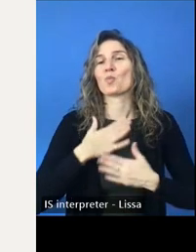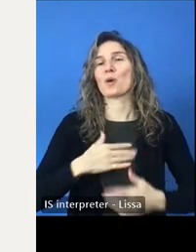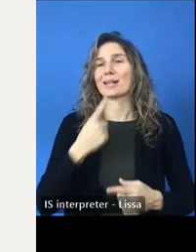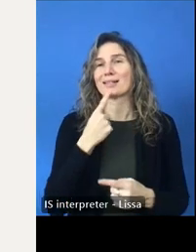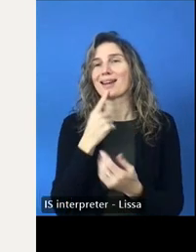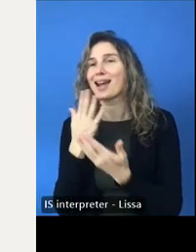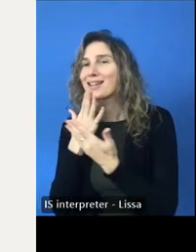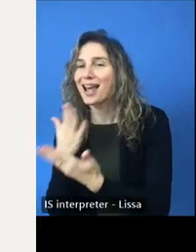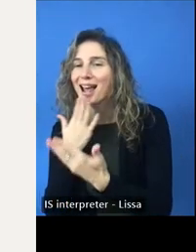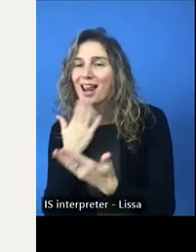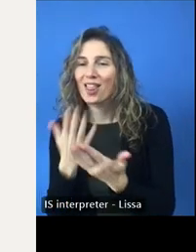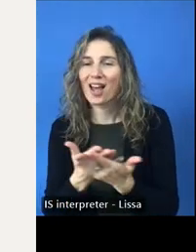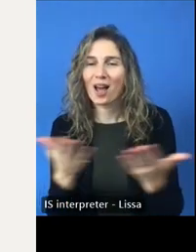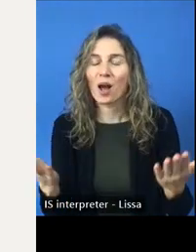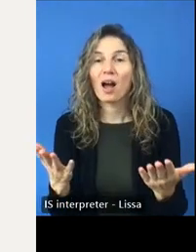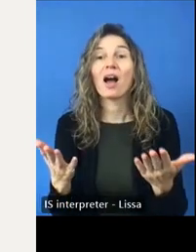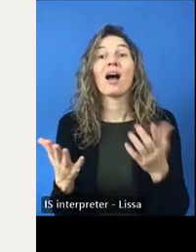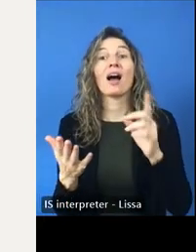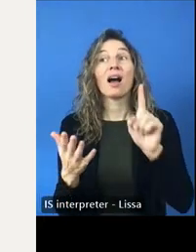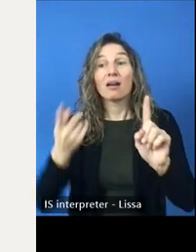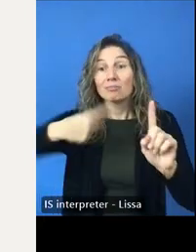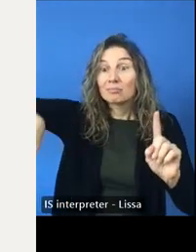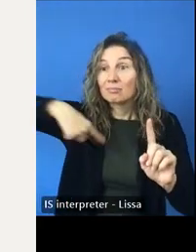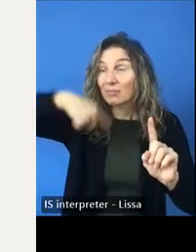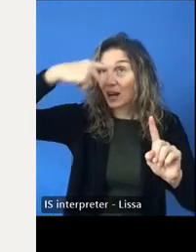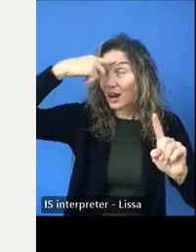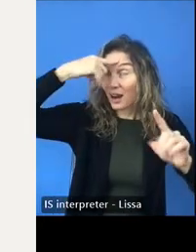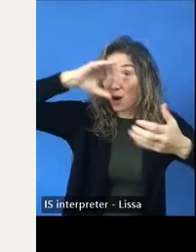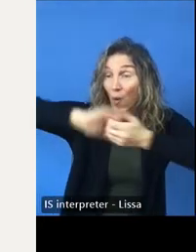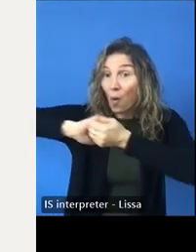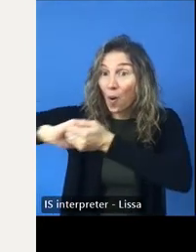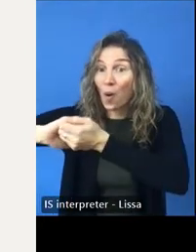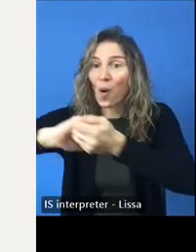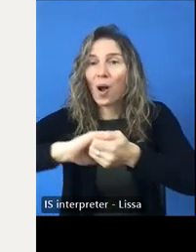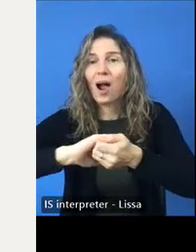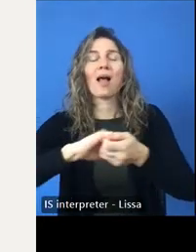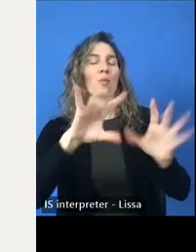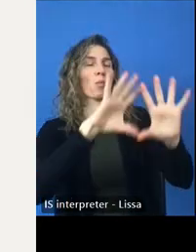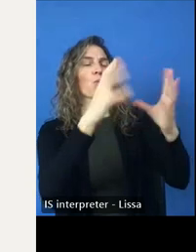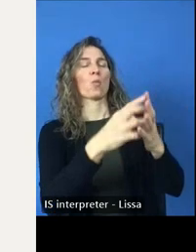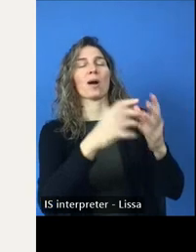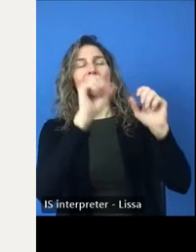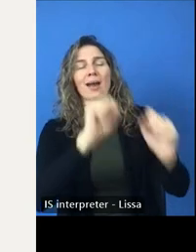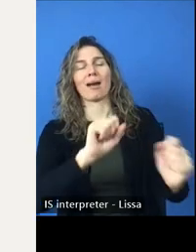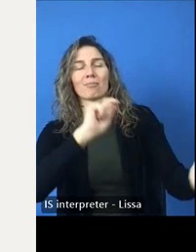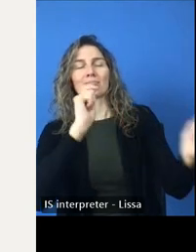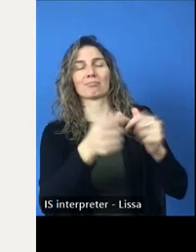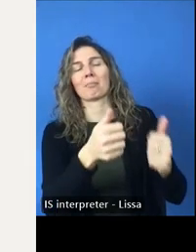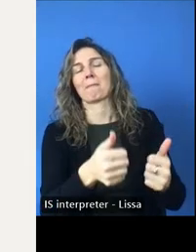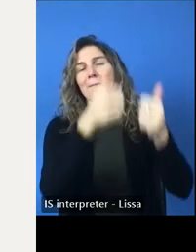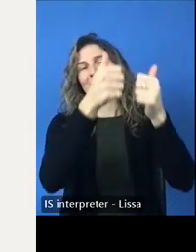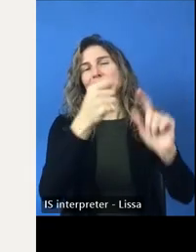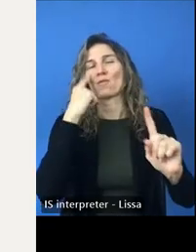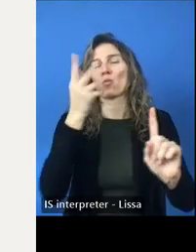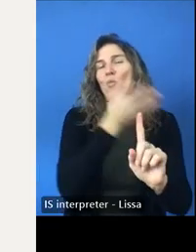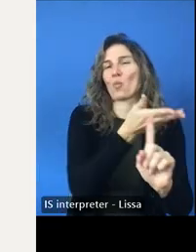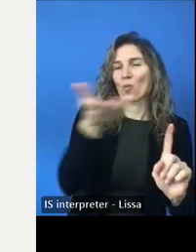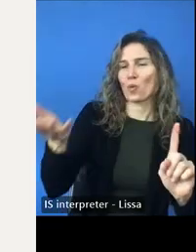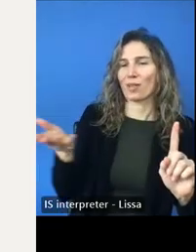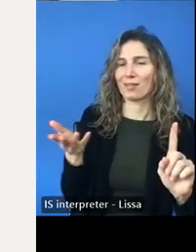that with the collaboration of the minds, we can make the world a better place for others. Thank you very much. Thank you.